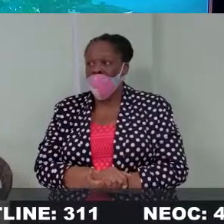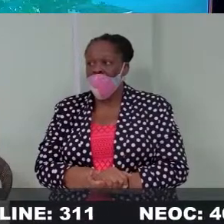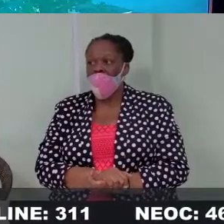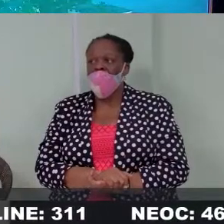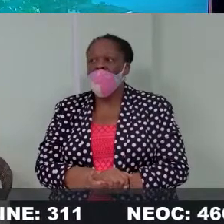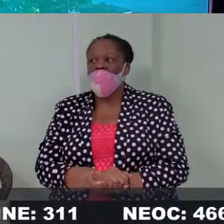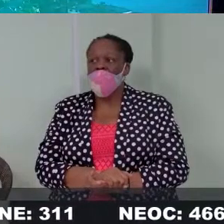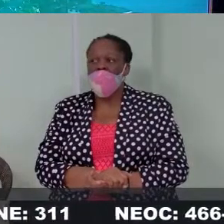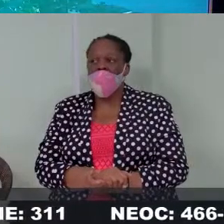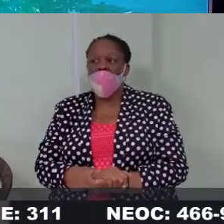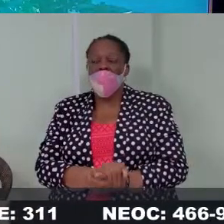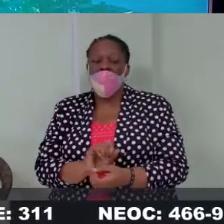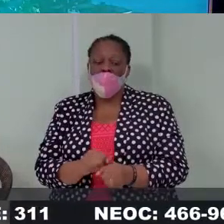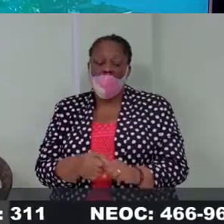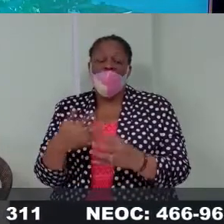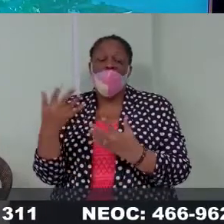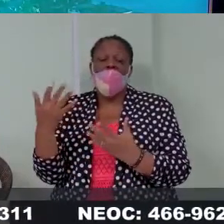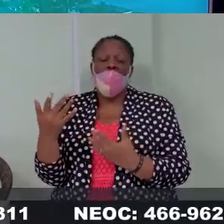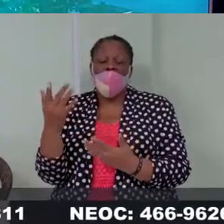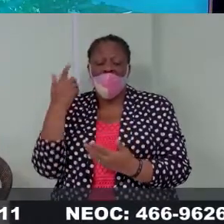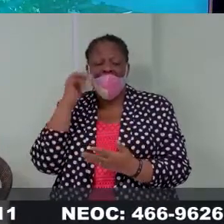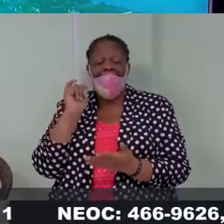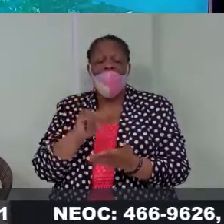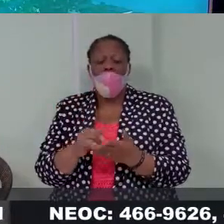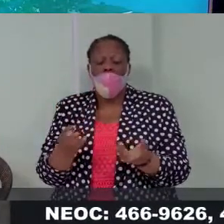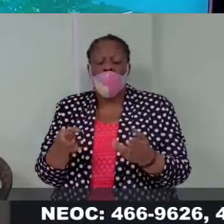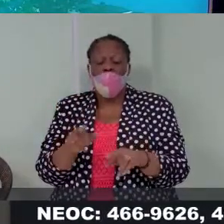answer your question.